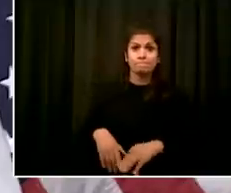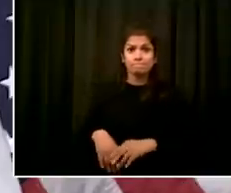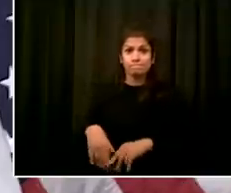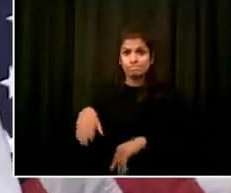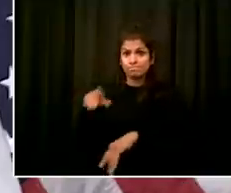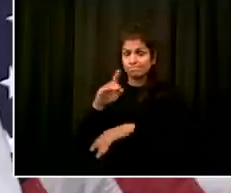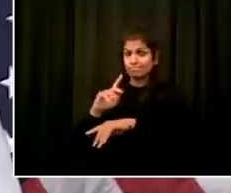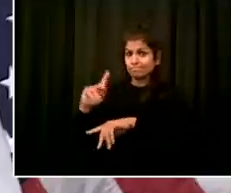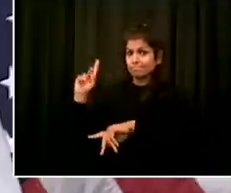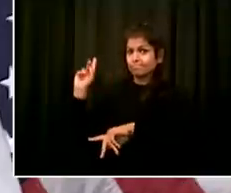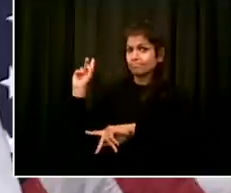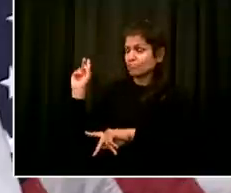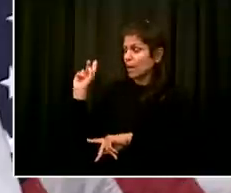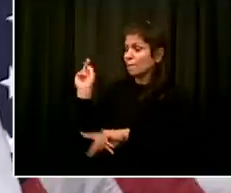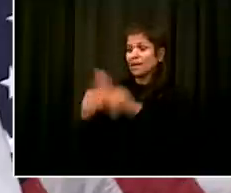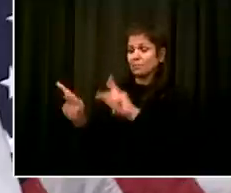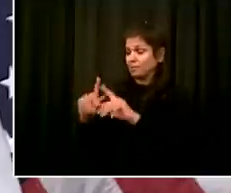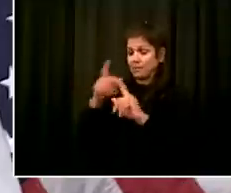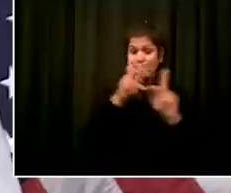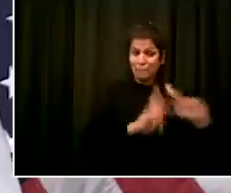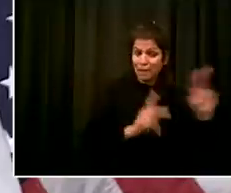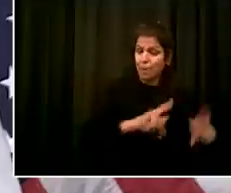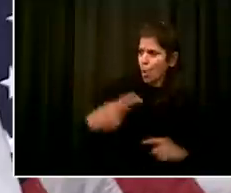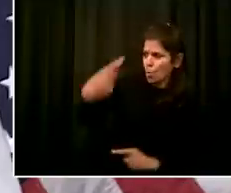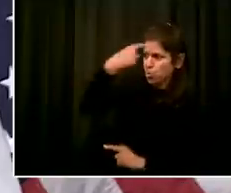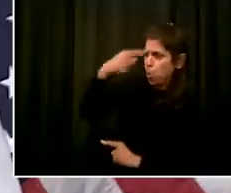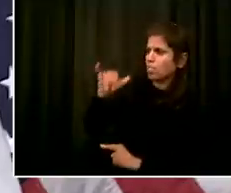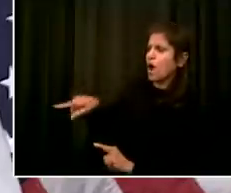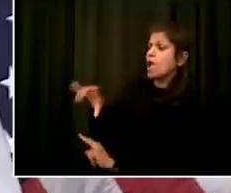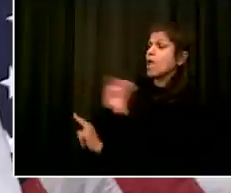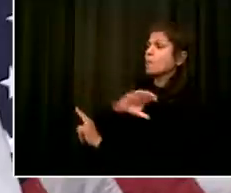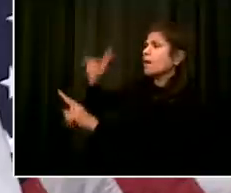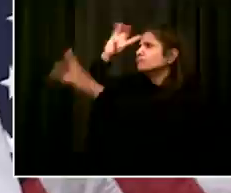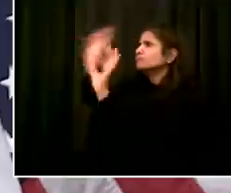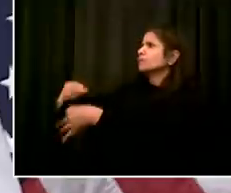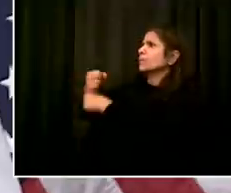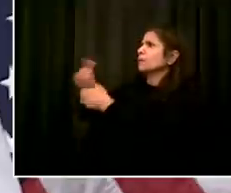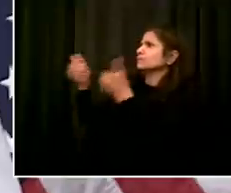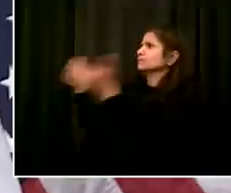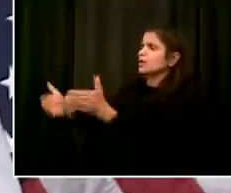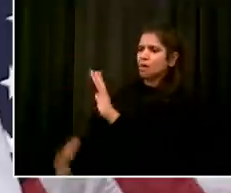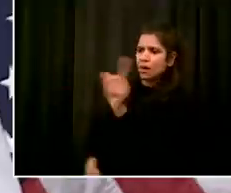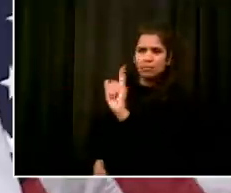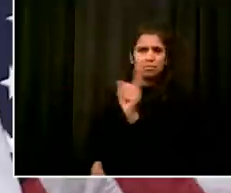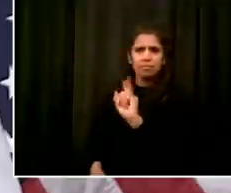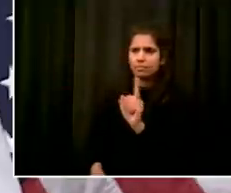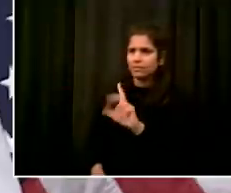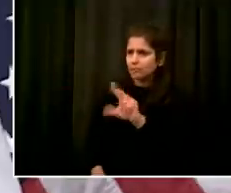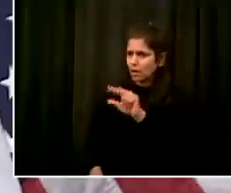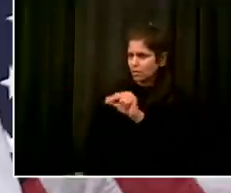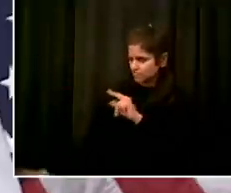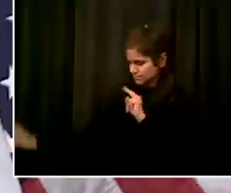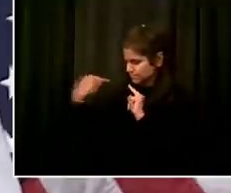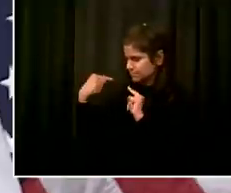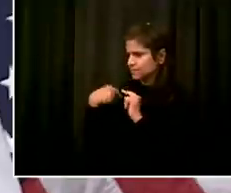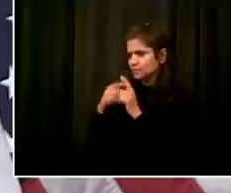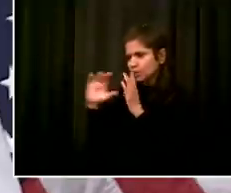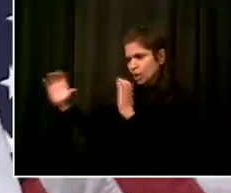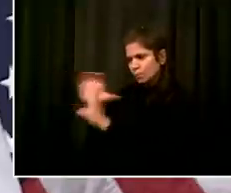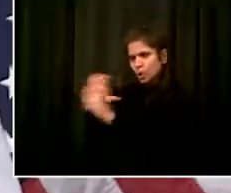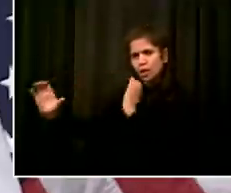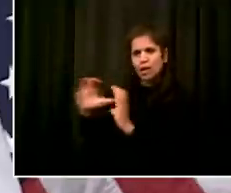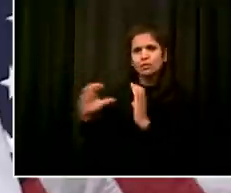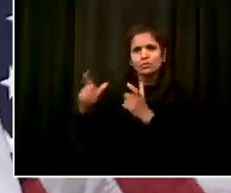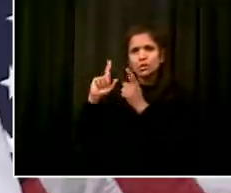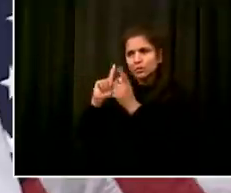week? Dermot Shea and Terry Monahan, I think they've been spot on in their judgments. A couple of things happened